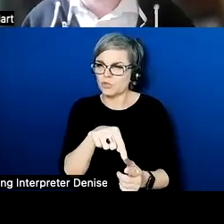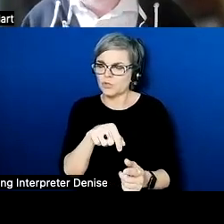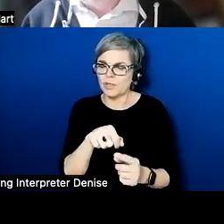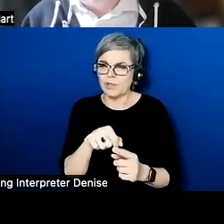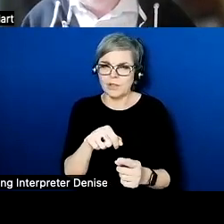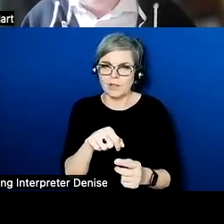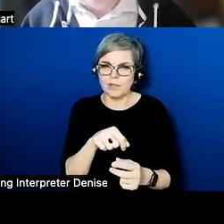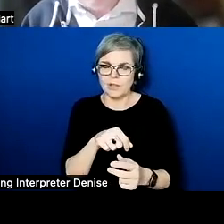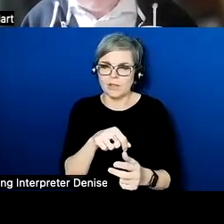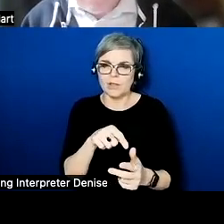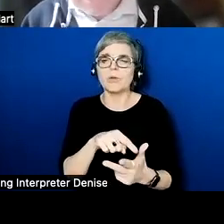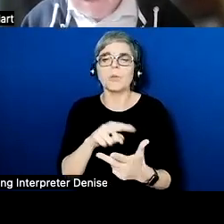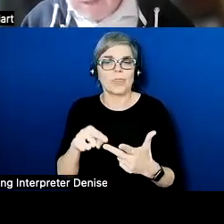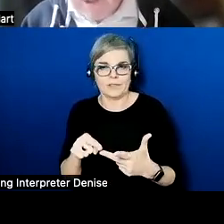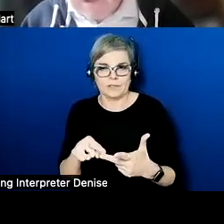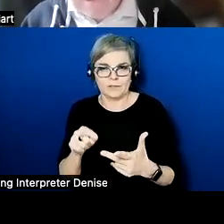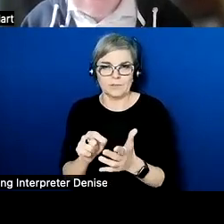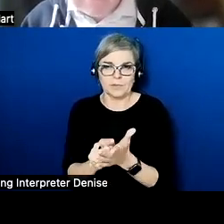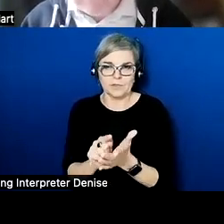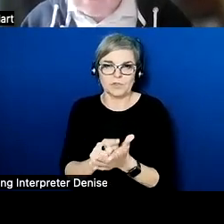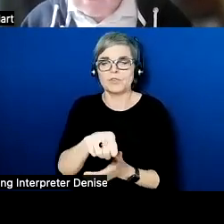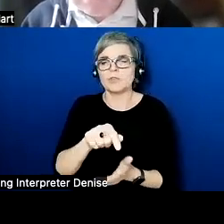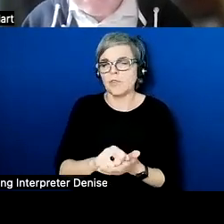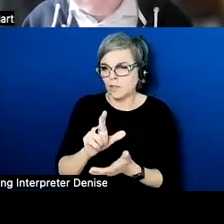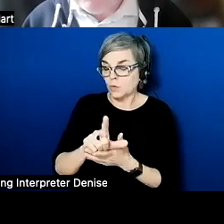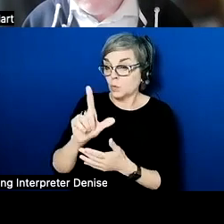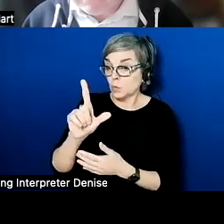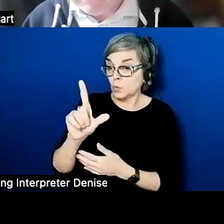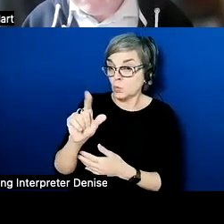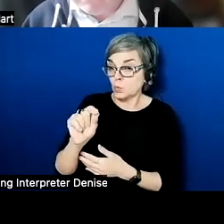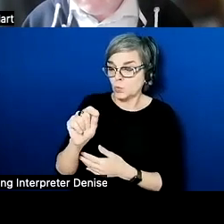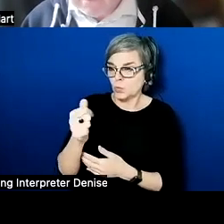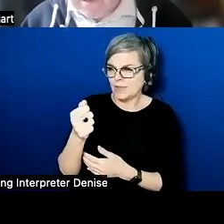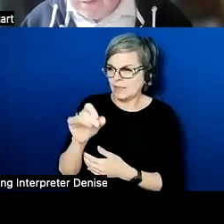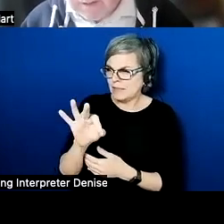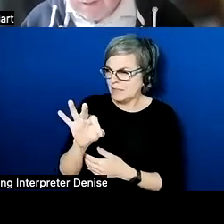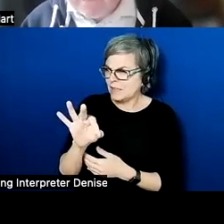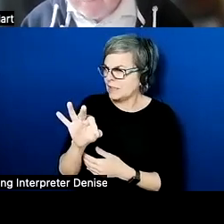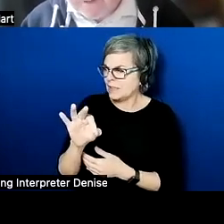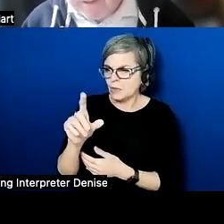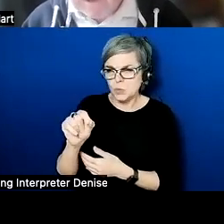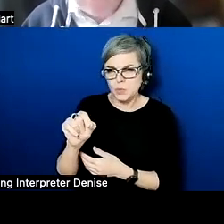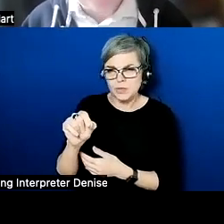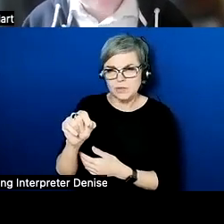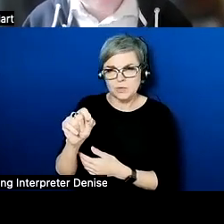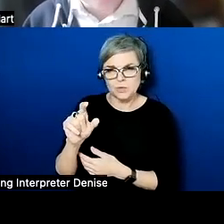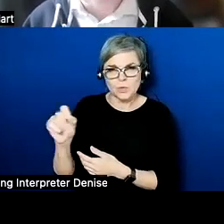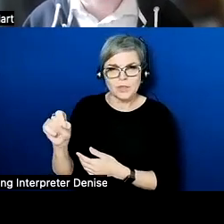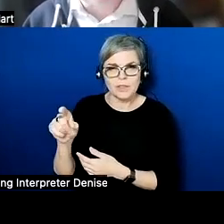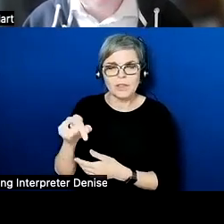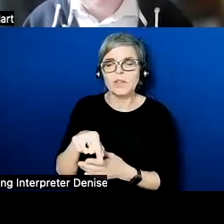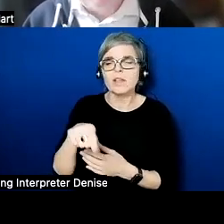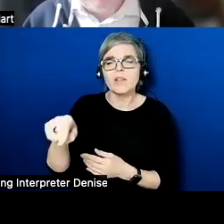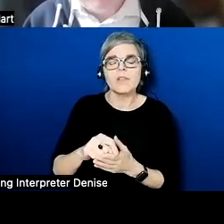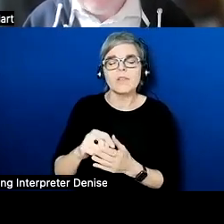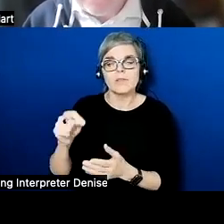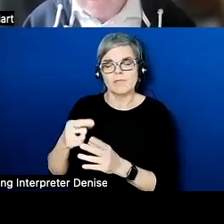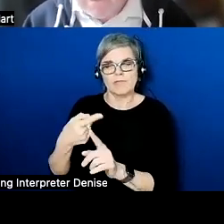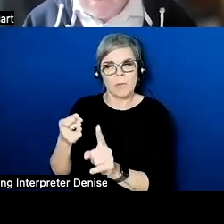that the Cognition Network in various European countries